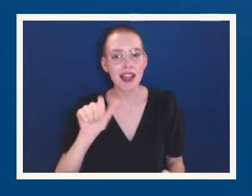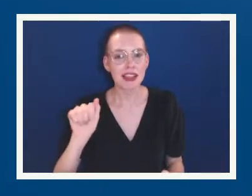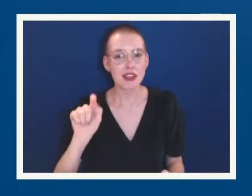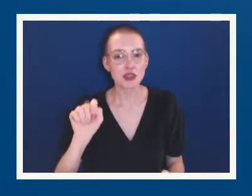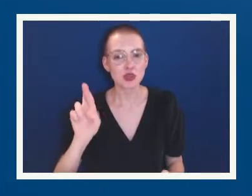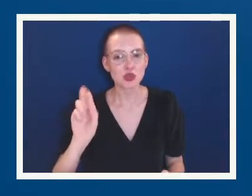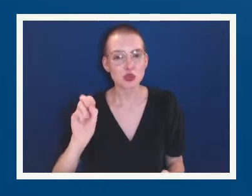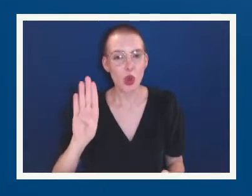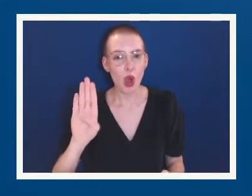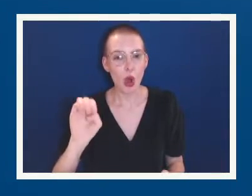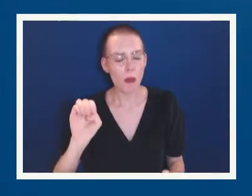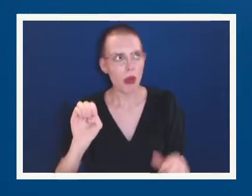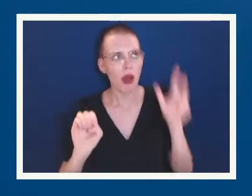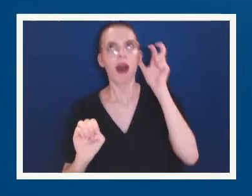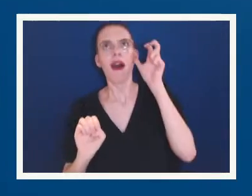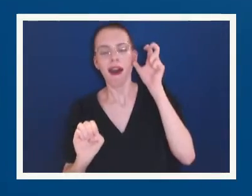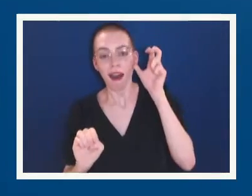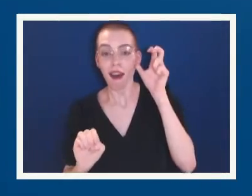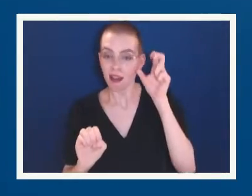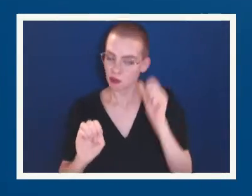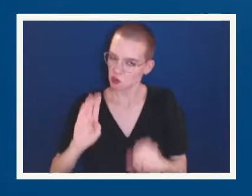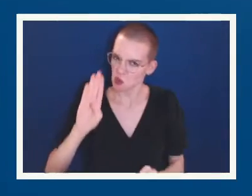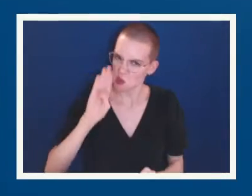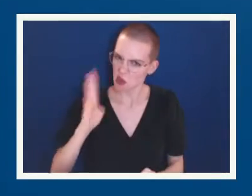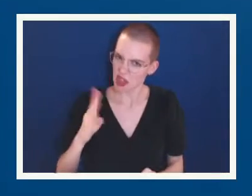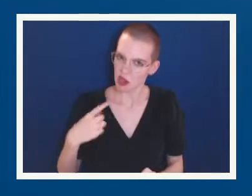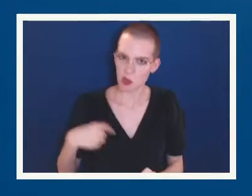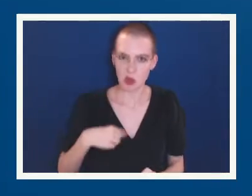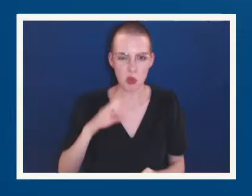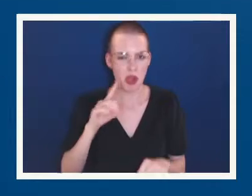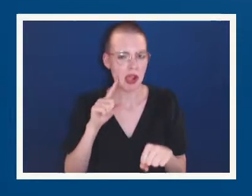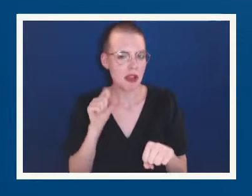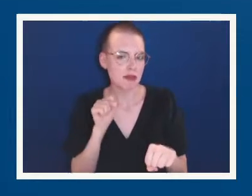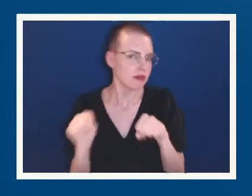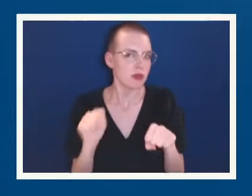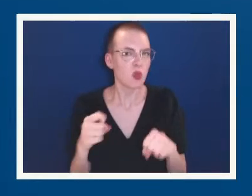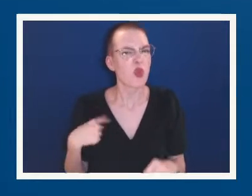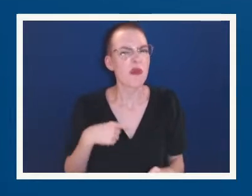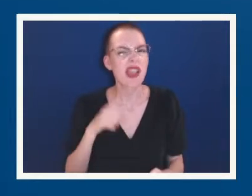They're going to hear us. They're going to hear us on Tuesday.